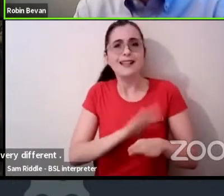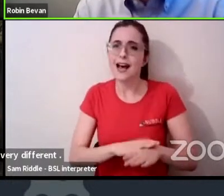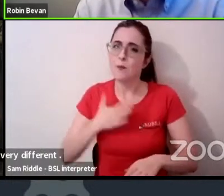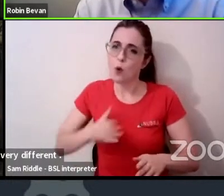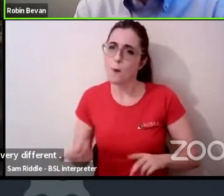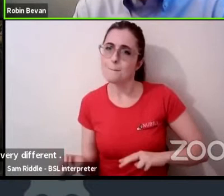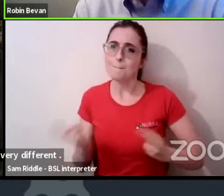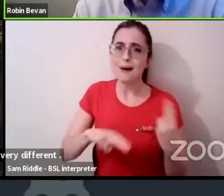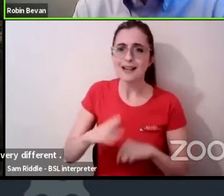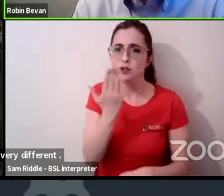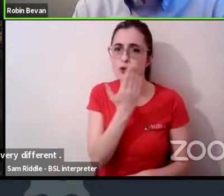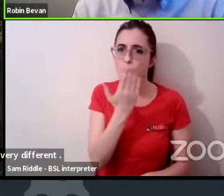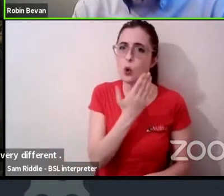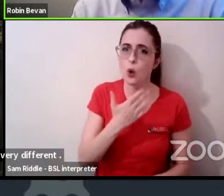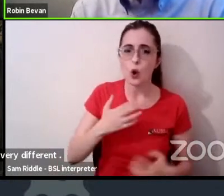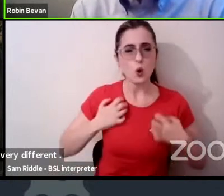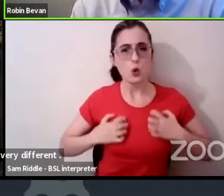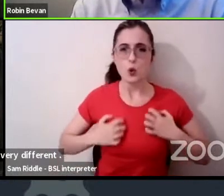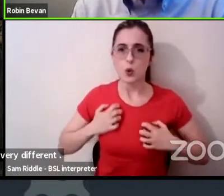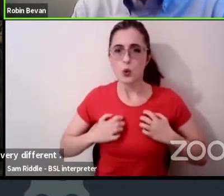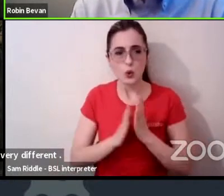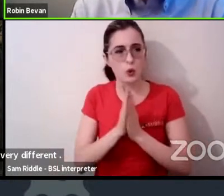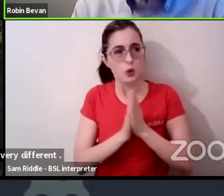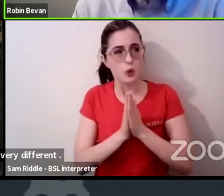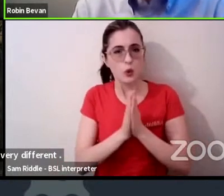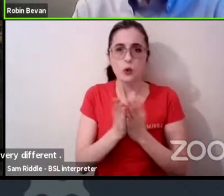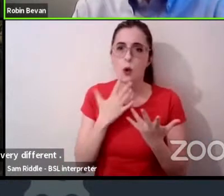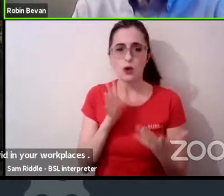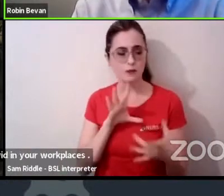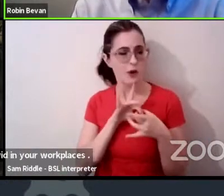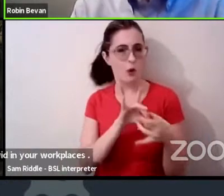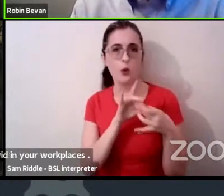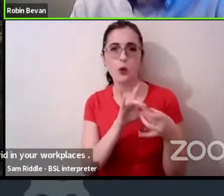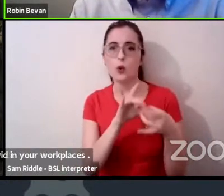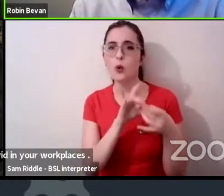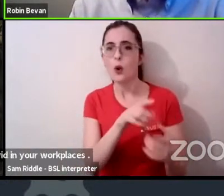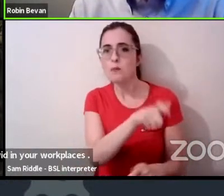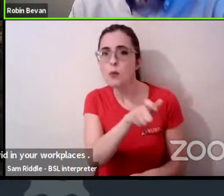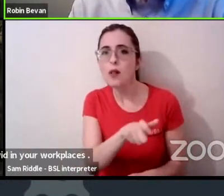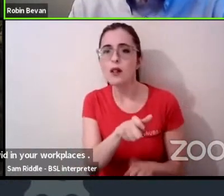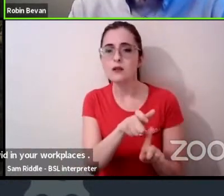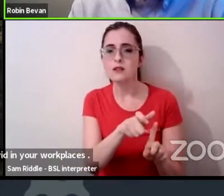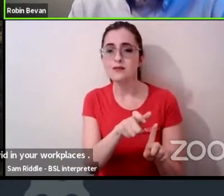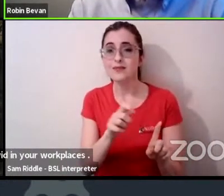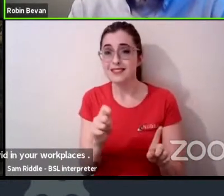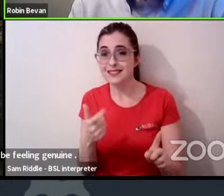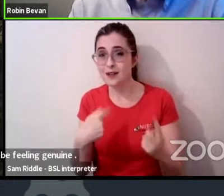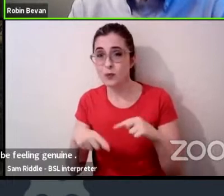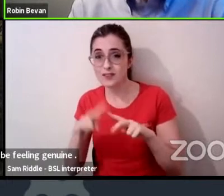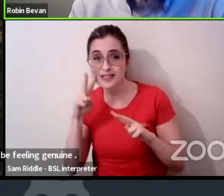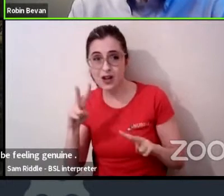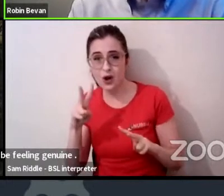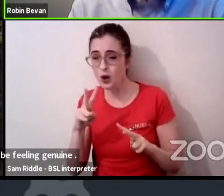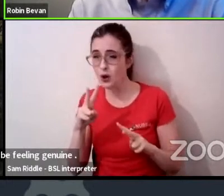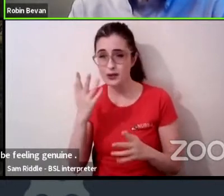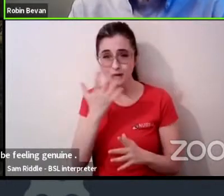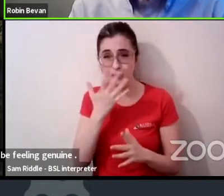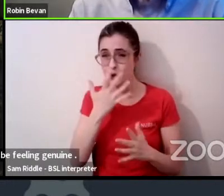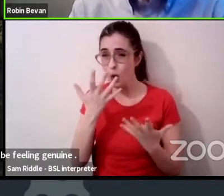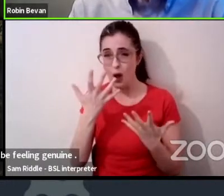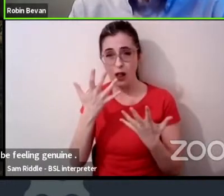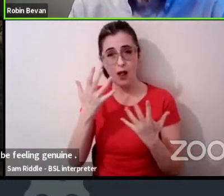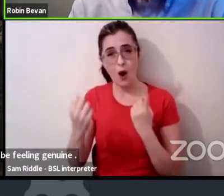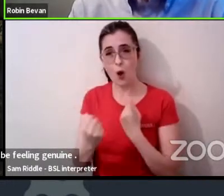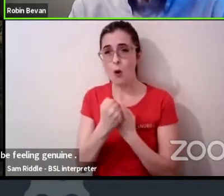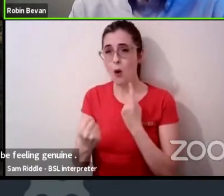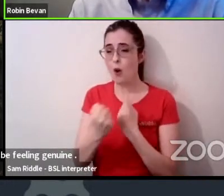into school and eager to be back with your classes. Some of you will have seen your schools torn apart by COVID